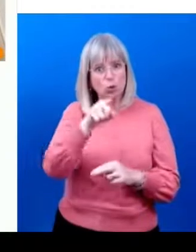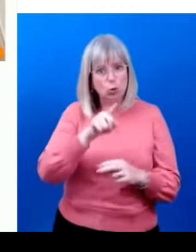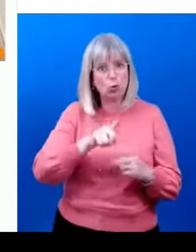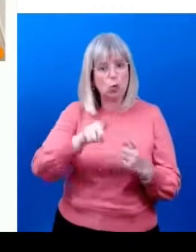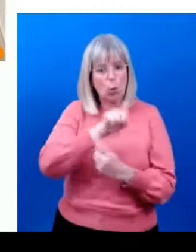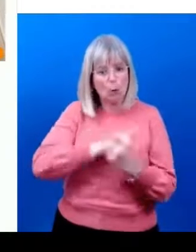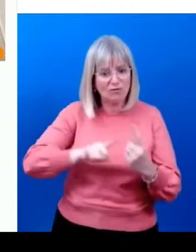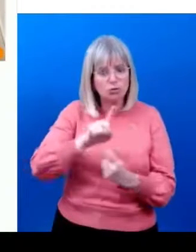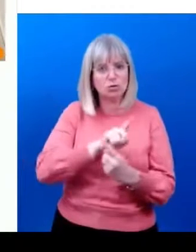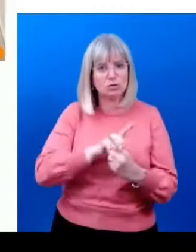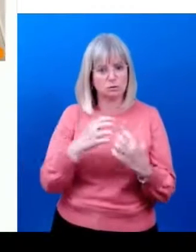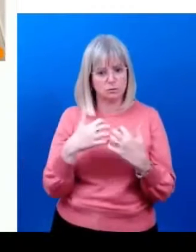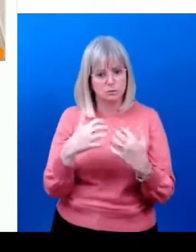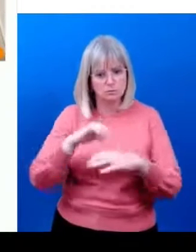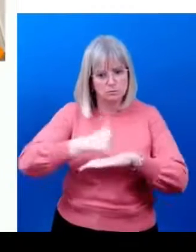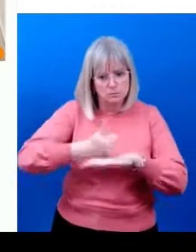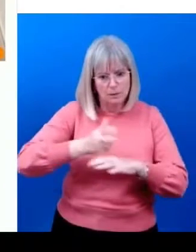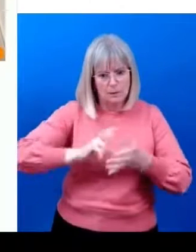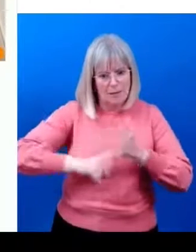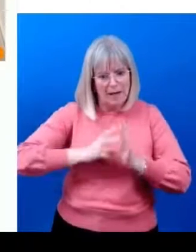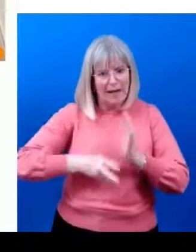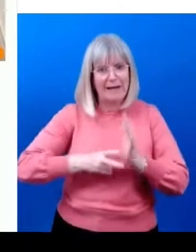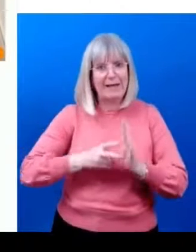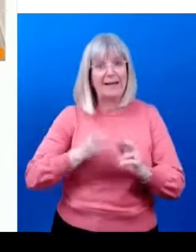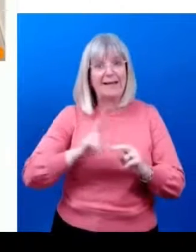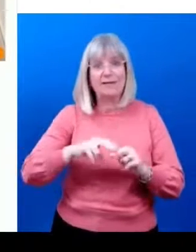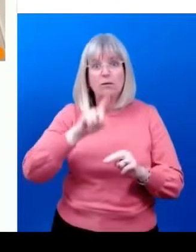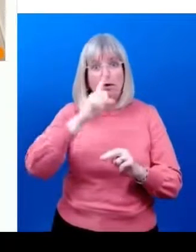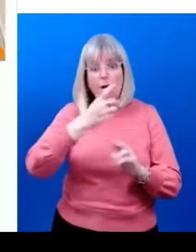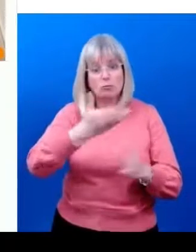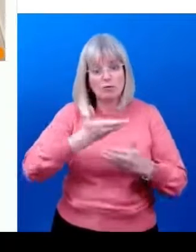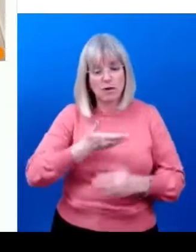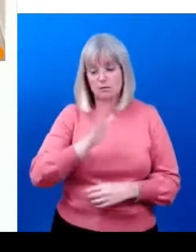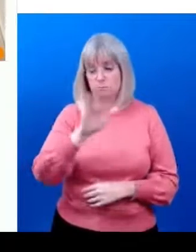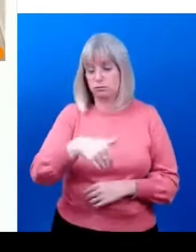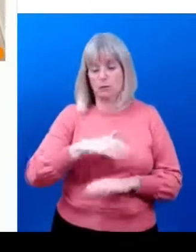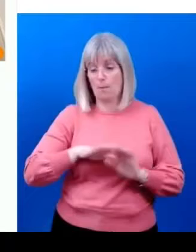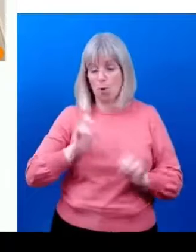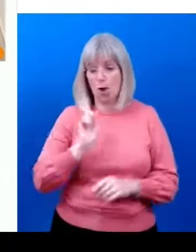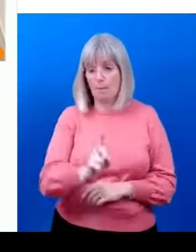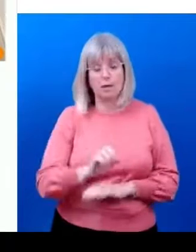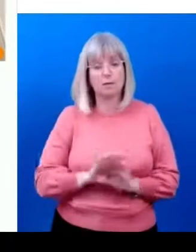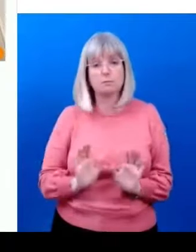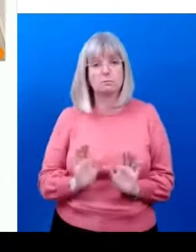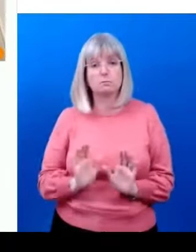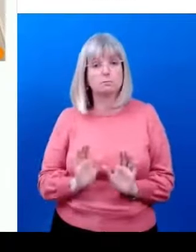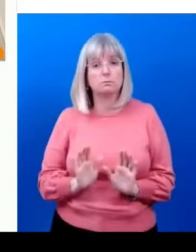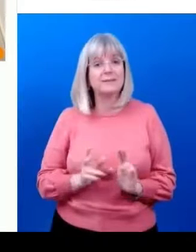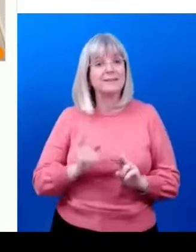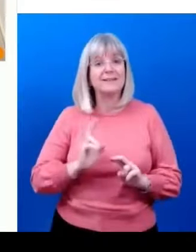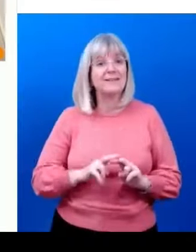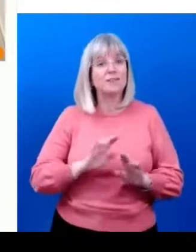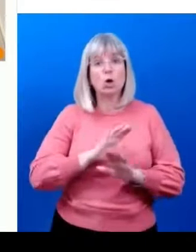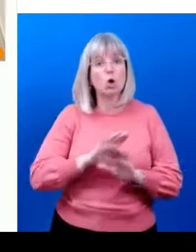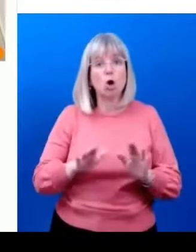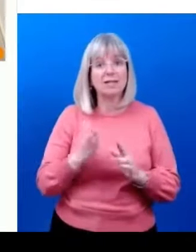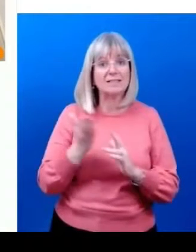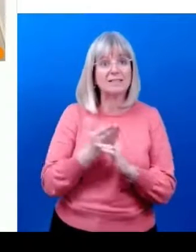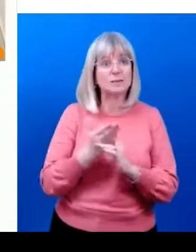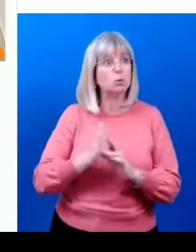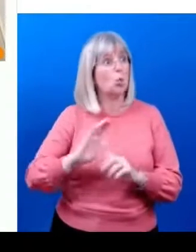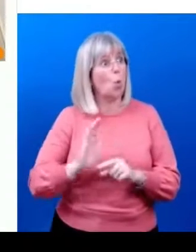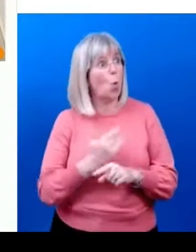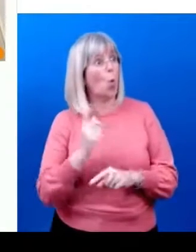then we're not coming to your conferences. If you have a conference and it is not accessible to all of us, then we're going to start coming